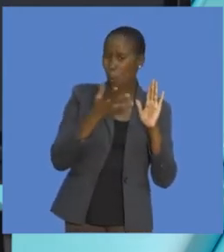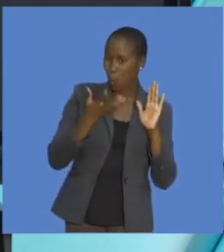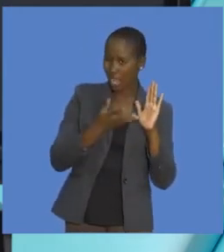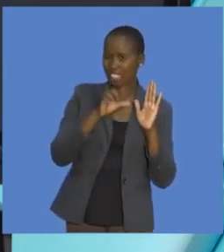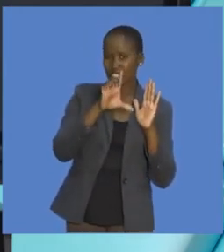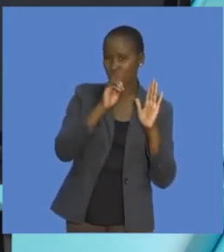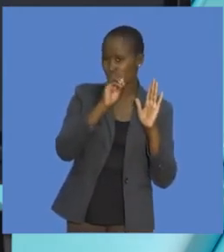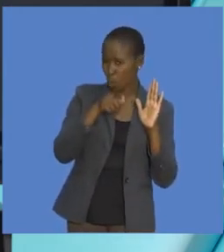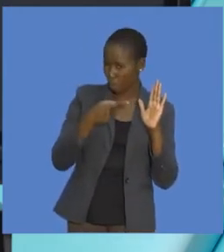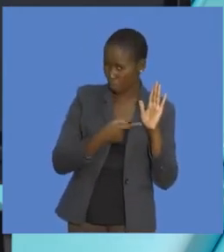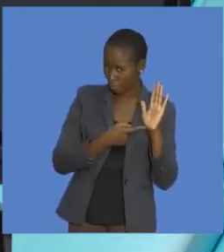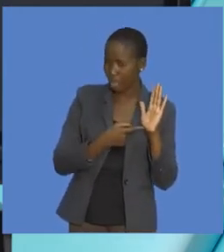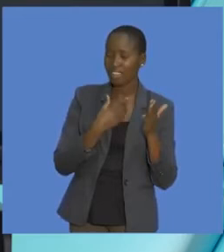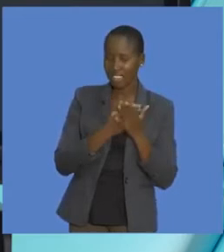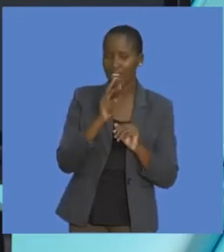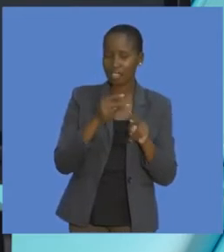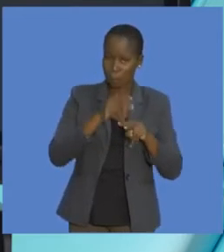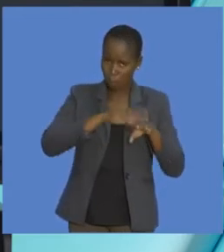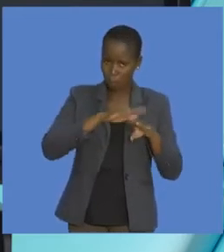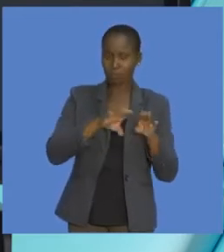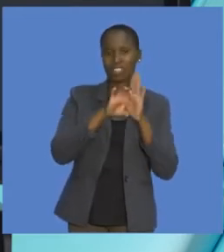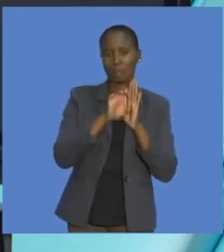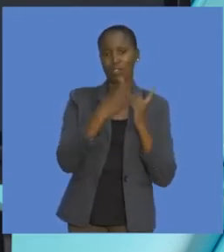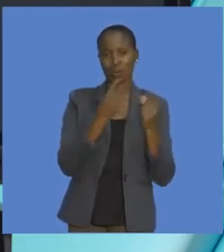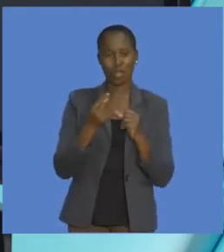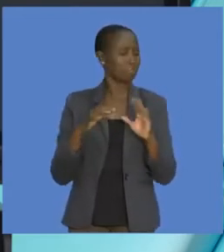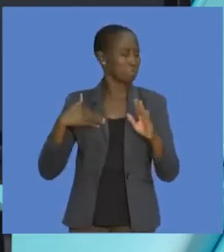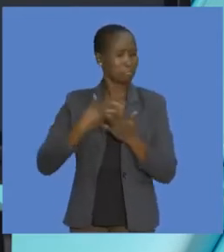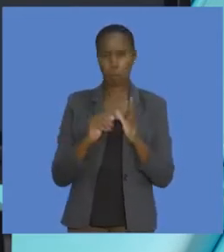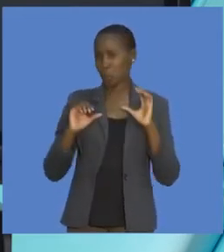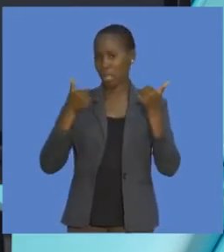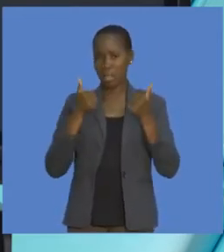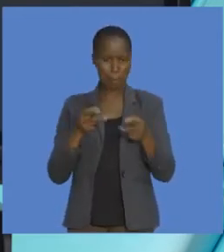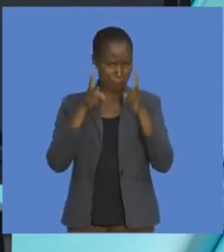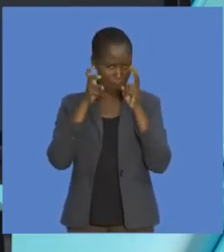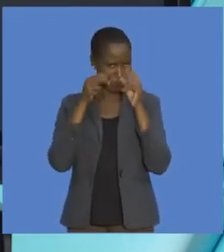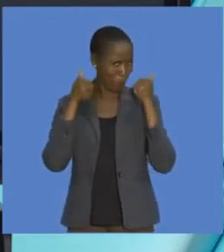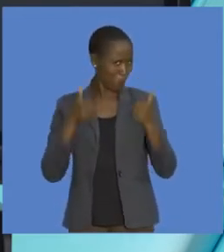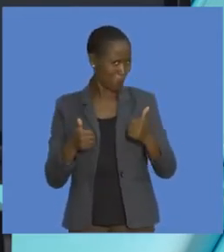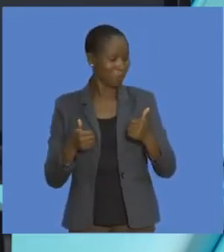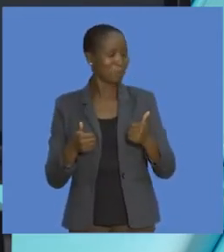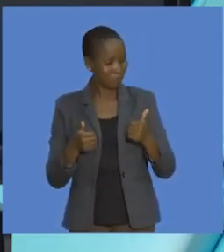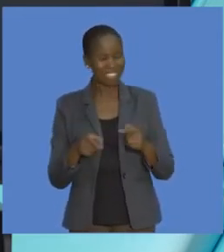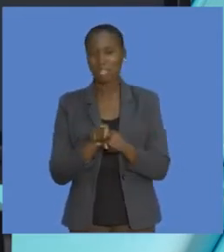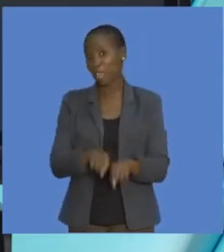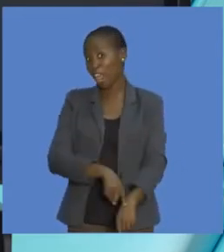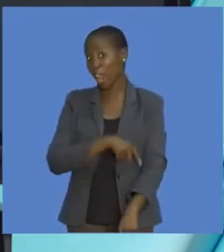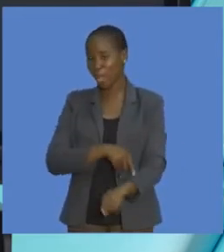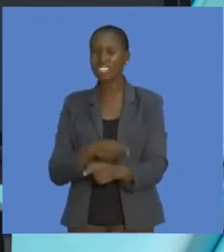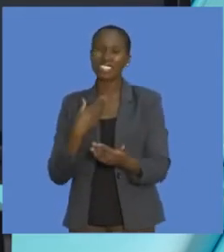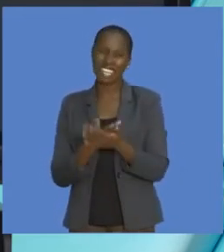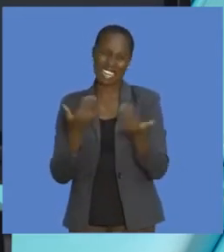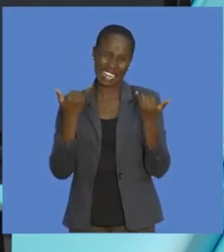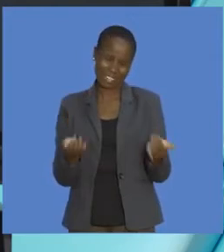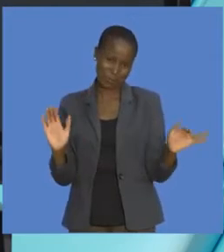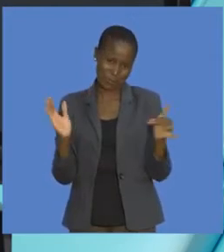context of other examples. You guys have done well. You've stuck in there. It's been a long session. You deserve a break. Freshen up,